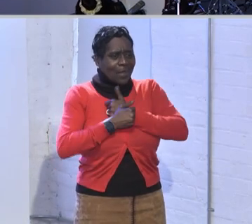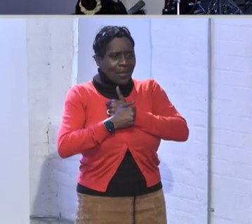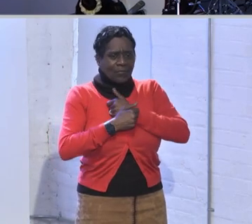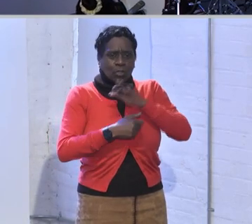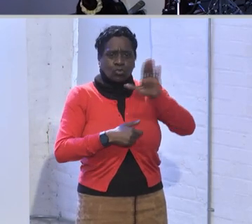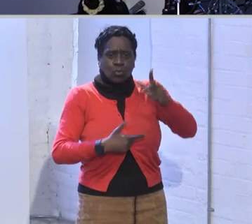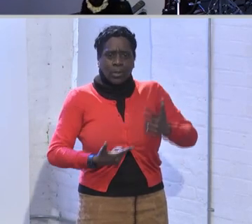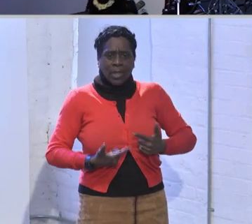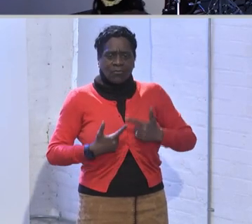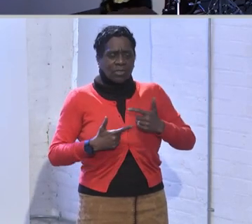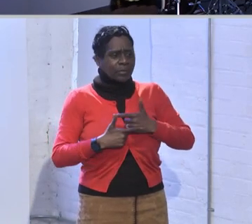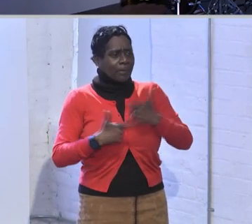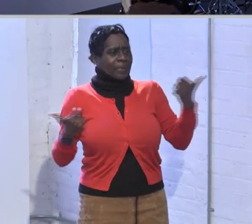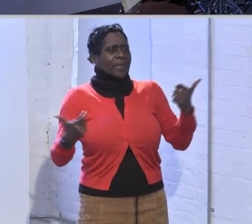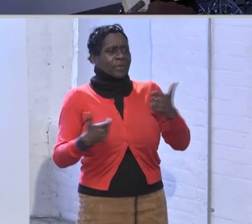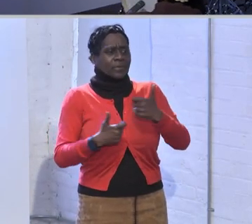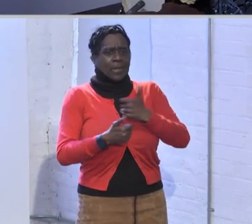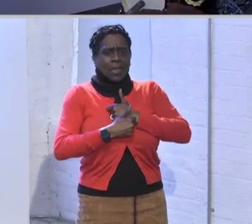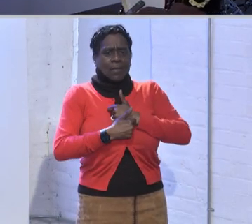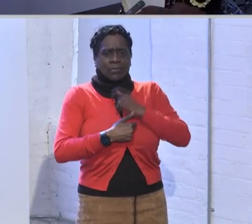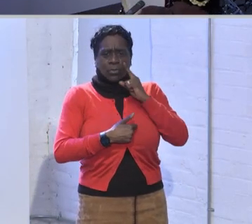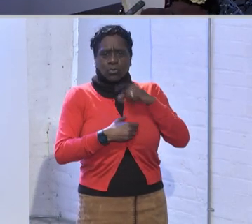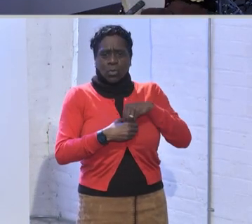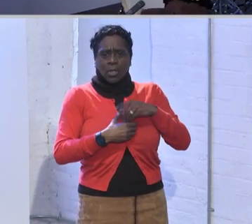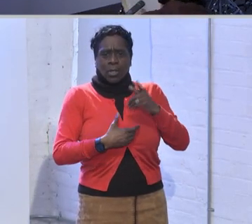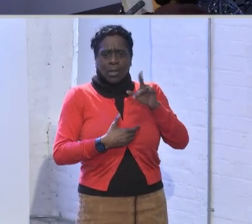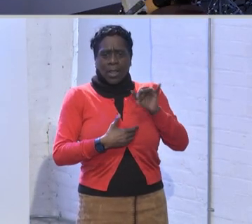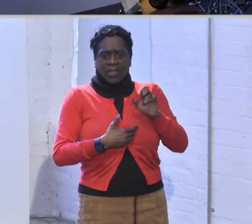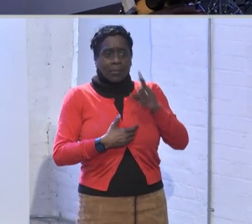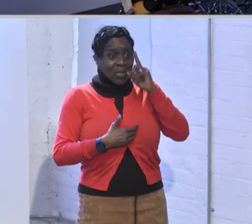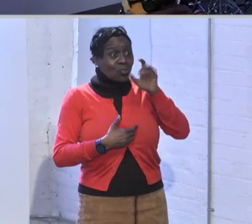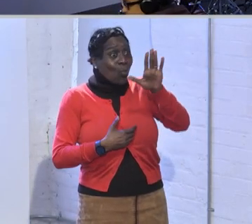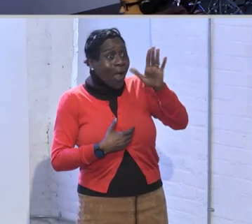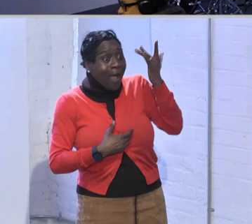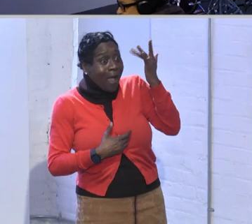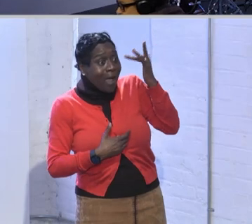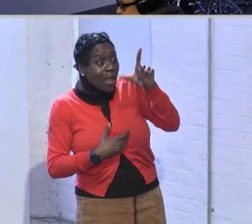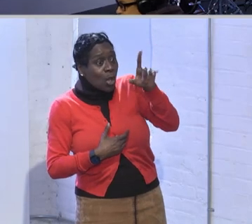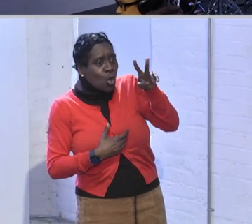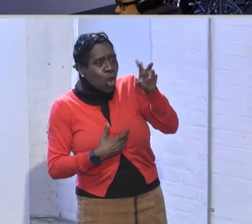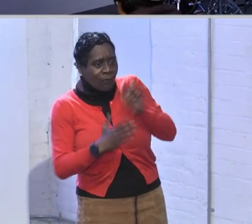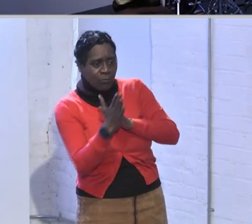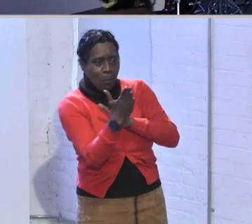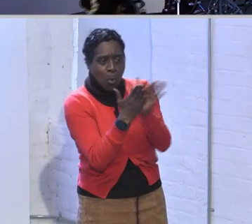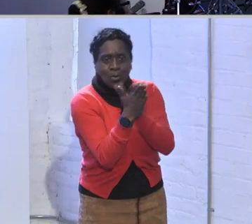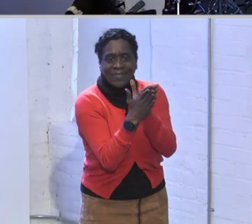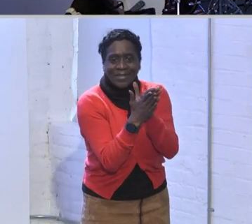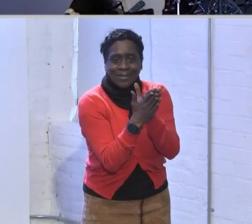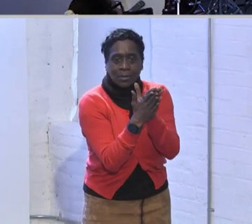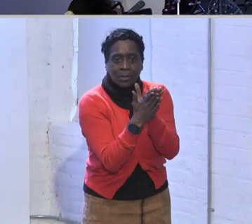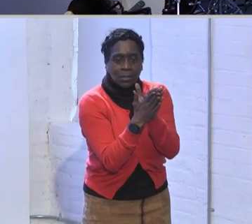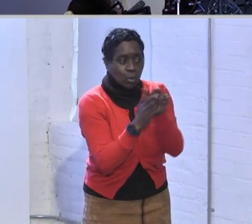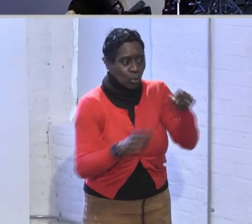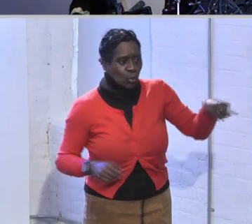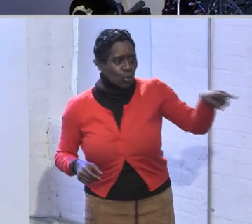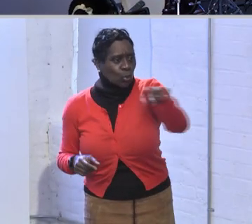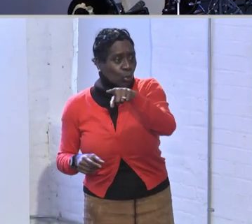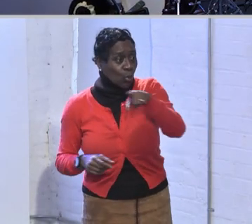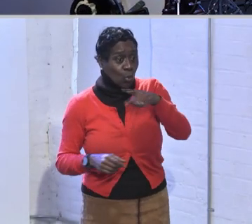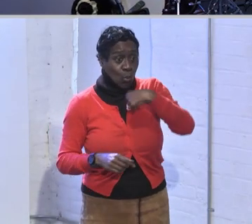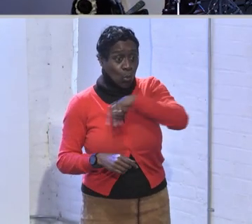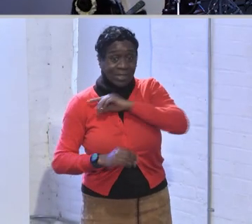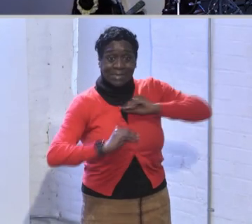life? Because love motivates. Are we teaching our children to love